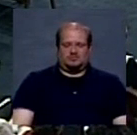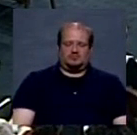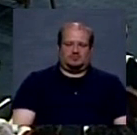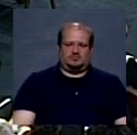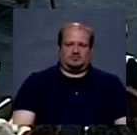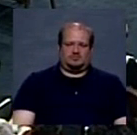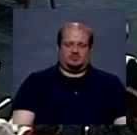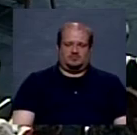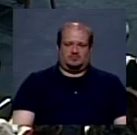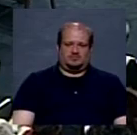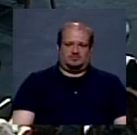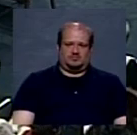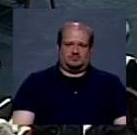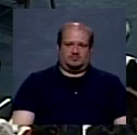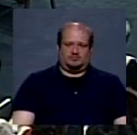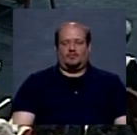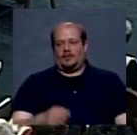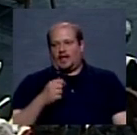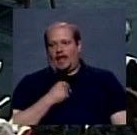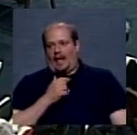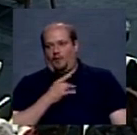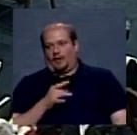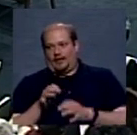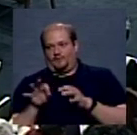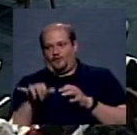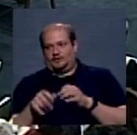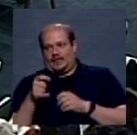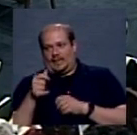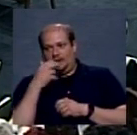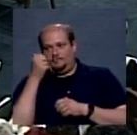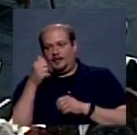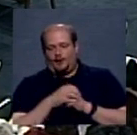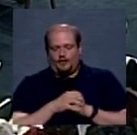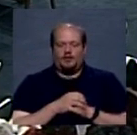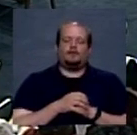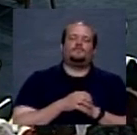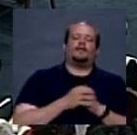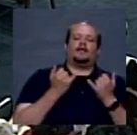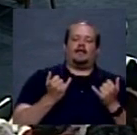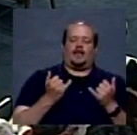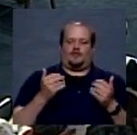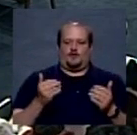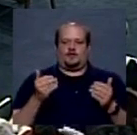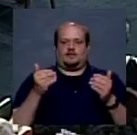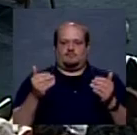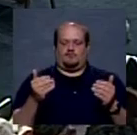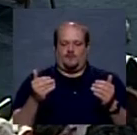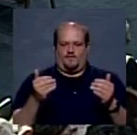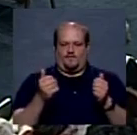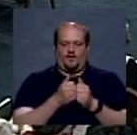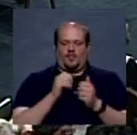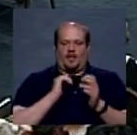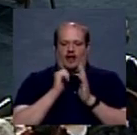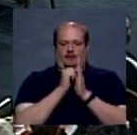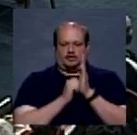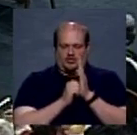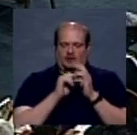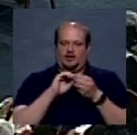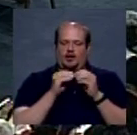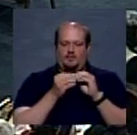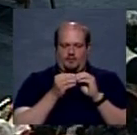I like to phrase it a little better. Okay, we can now move on to other items on our agenda, which are